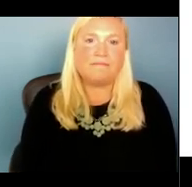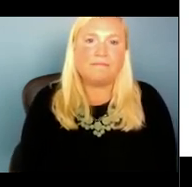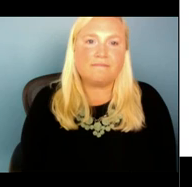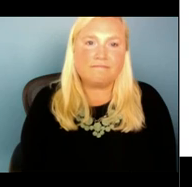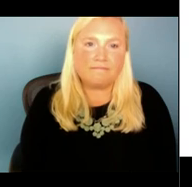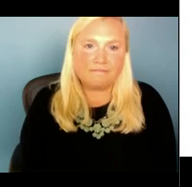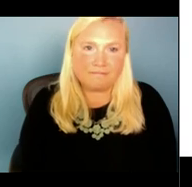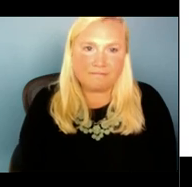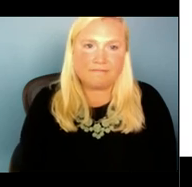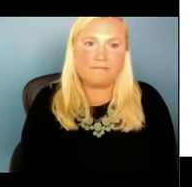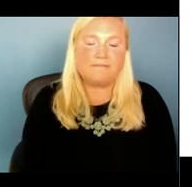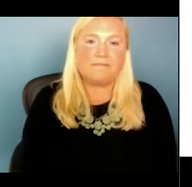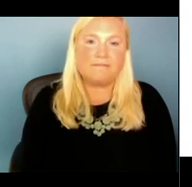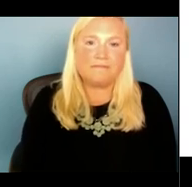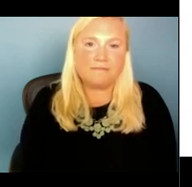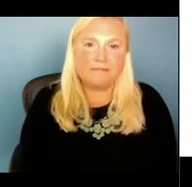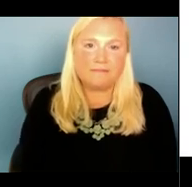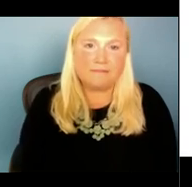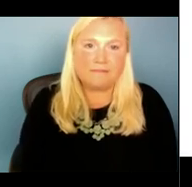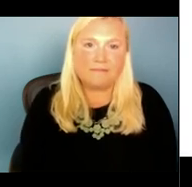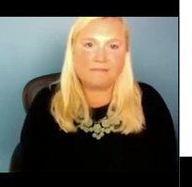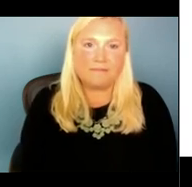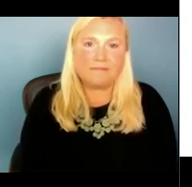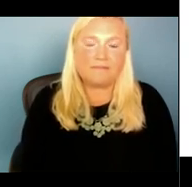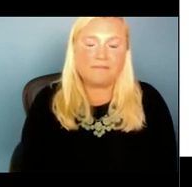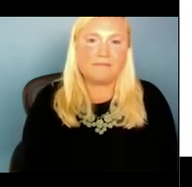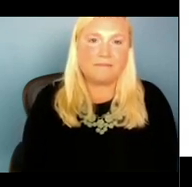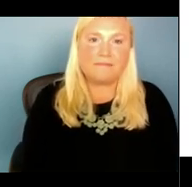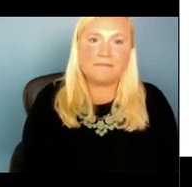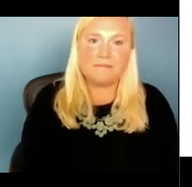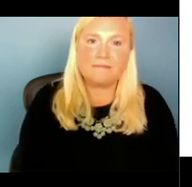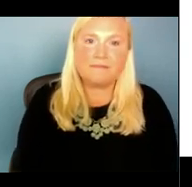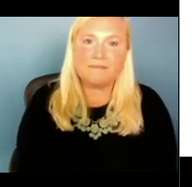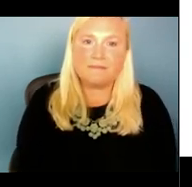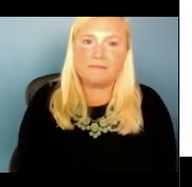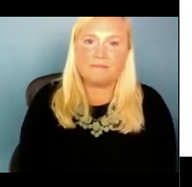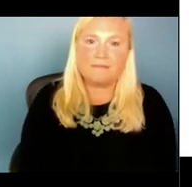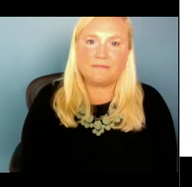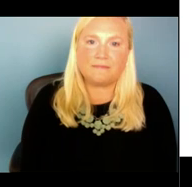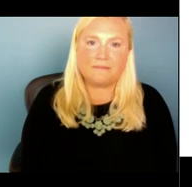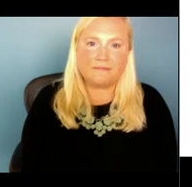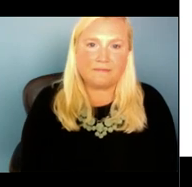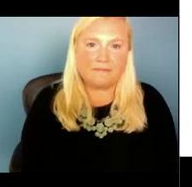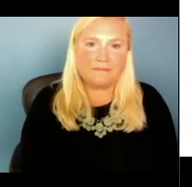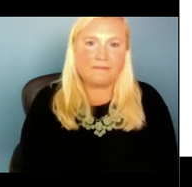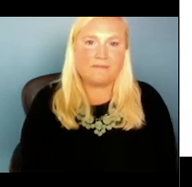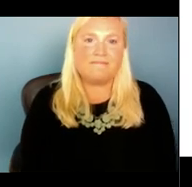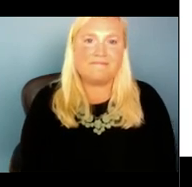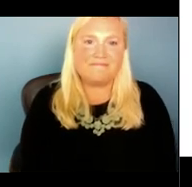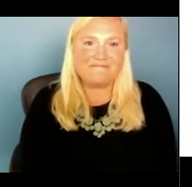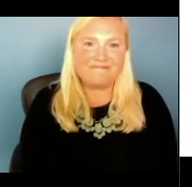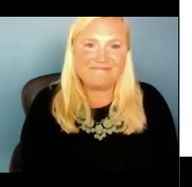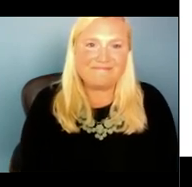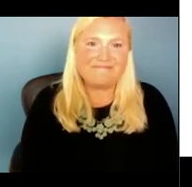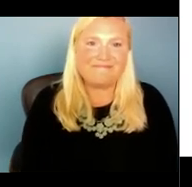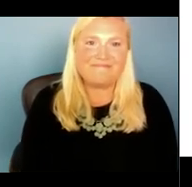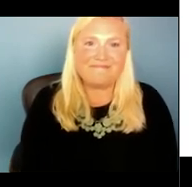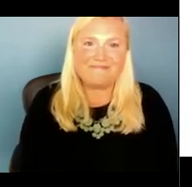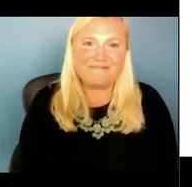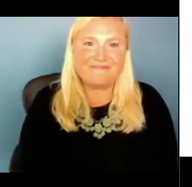fact that in that moment, they know what they want to say, but because of their unique neurological